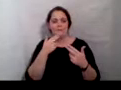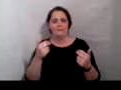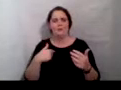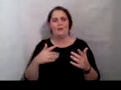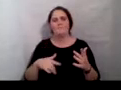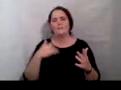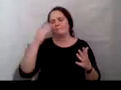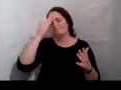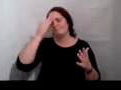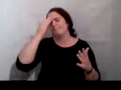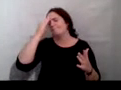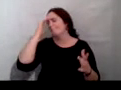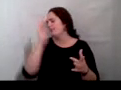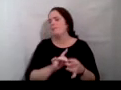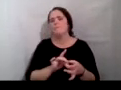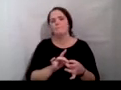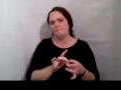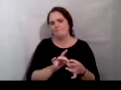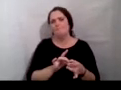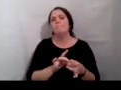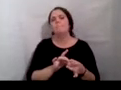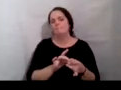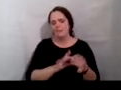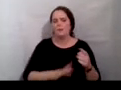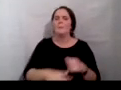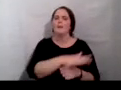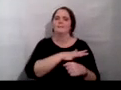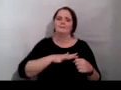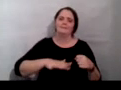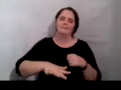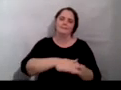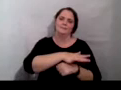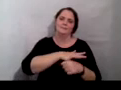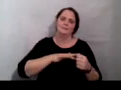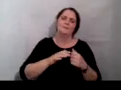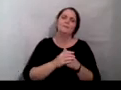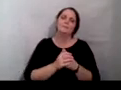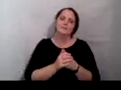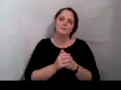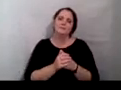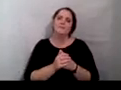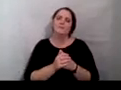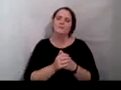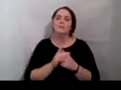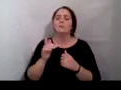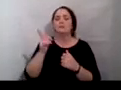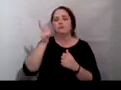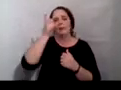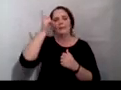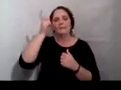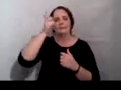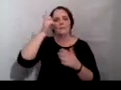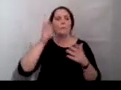can actually travel there in my mind's eye. So that creative endeavor